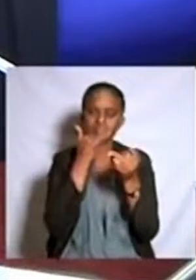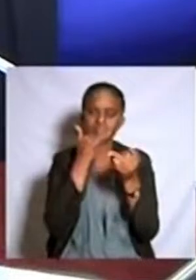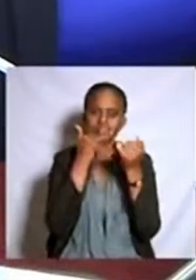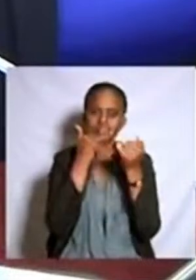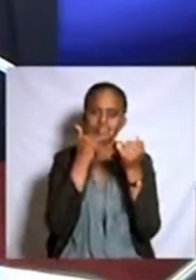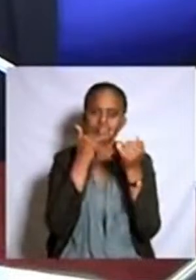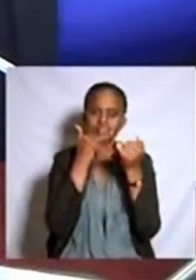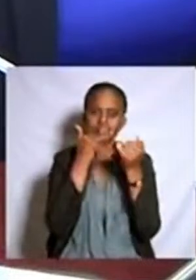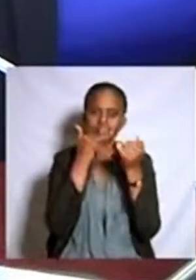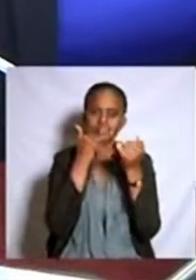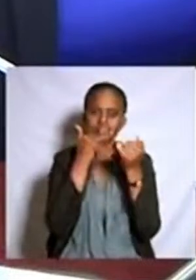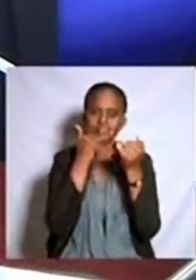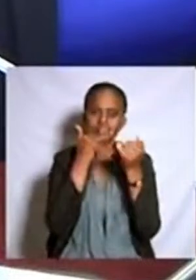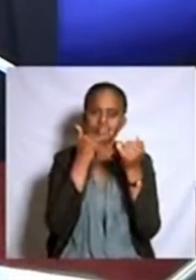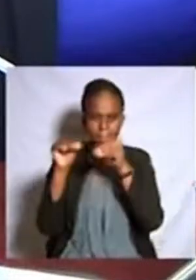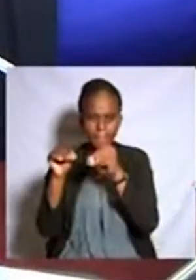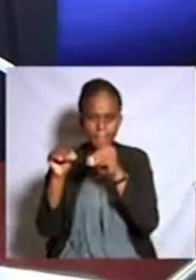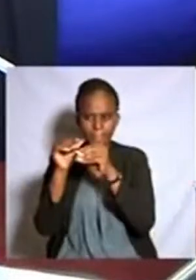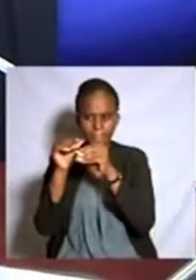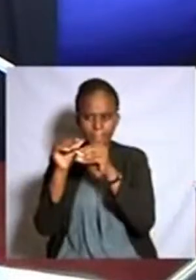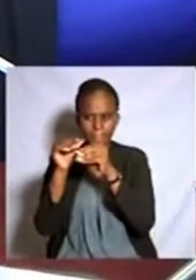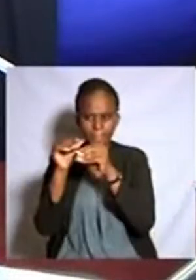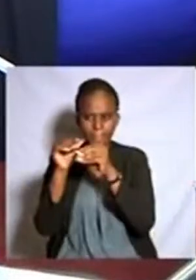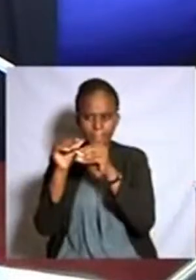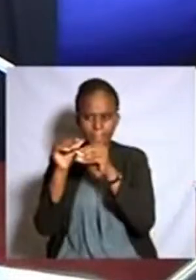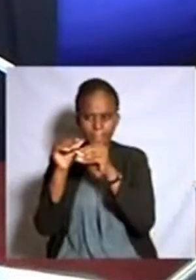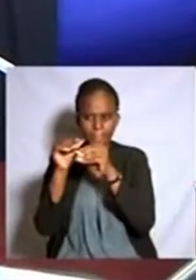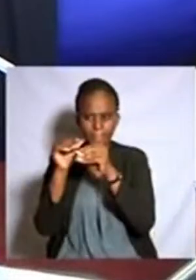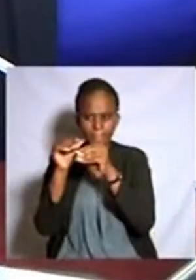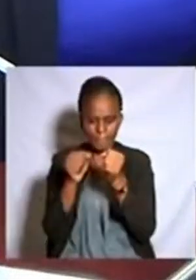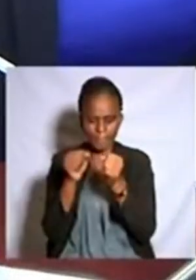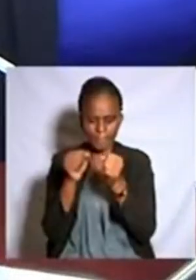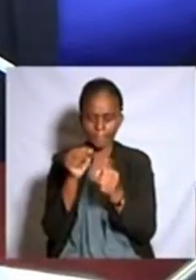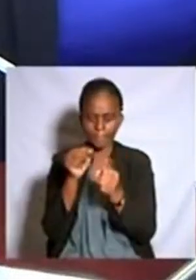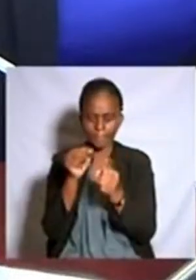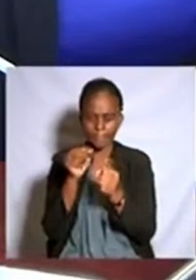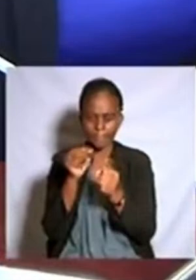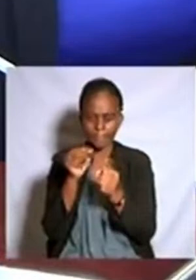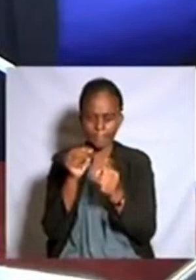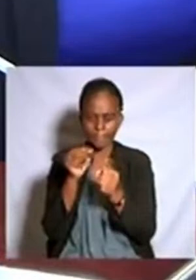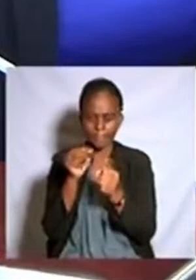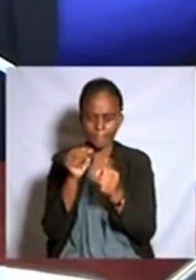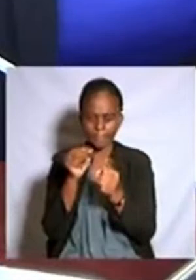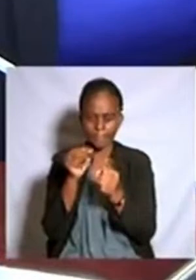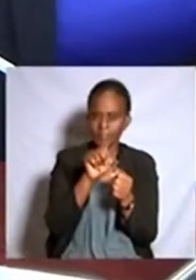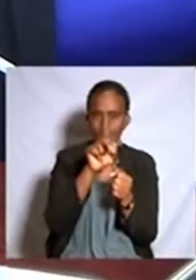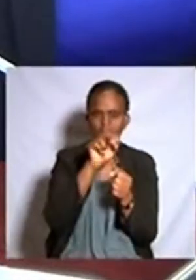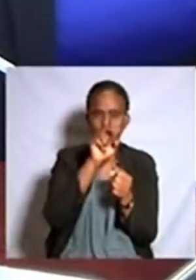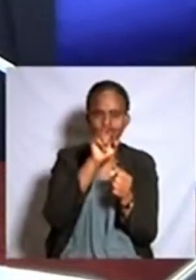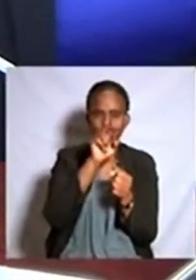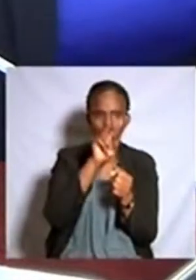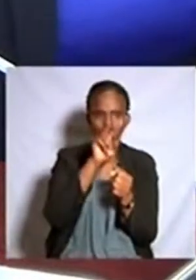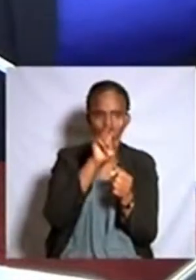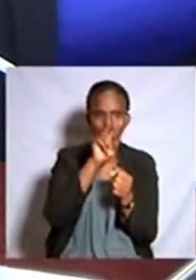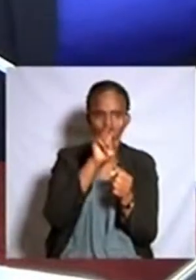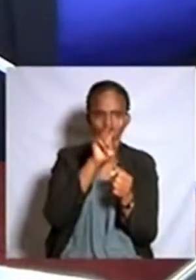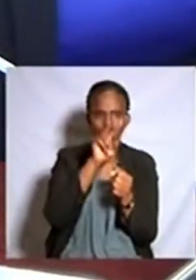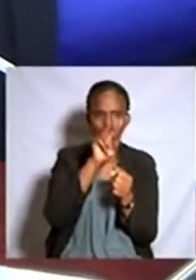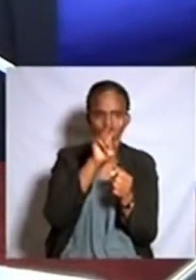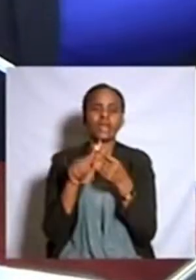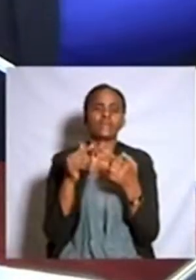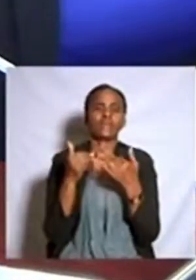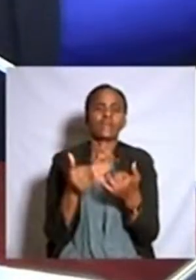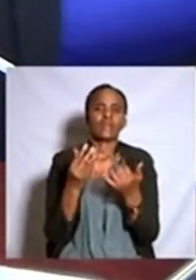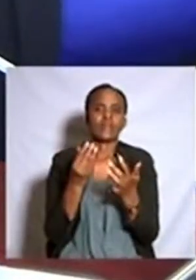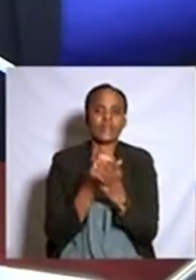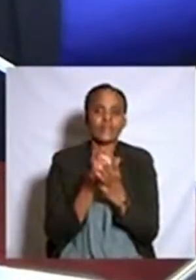migration from the old core banking system, ZNBS, to 2008 to the current one, Prophet.